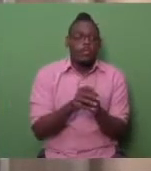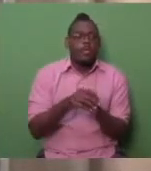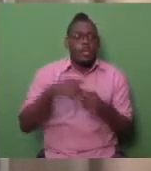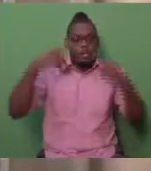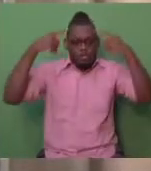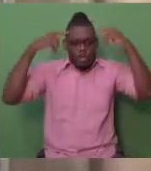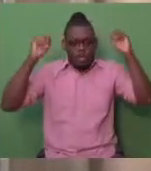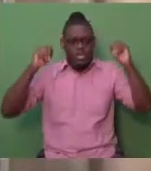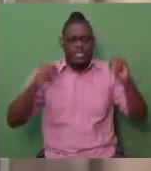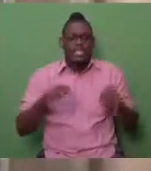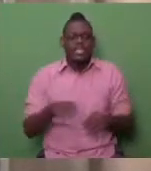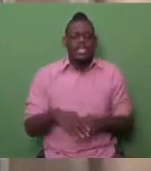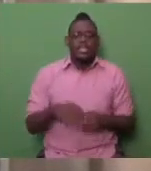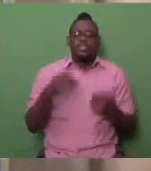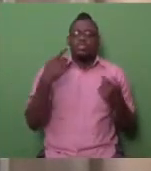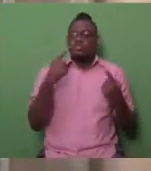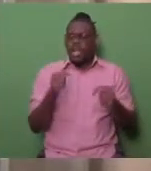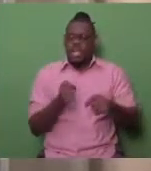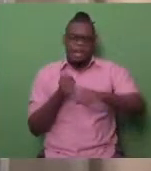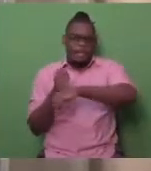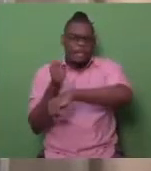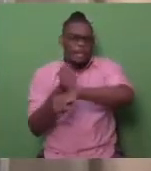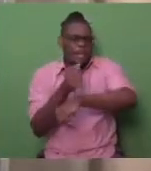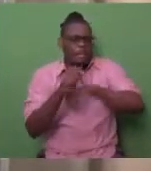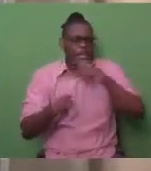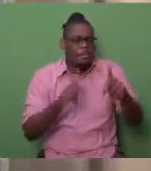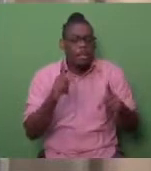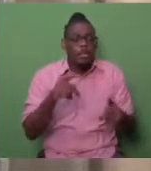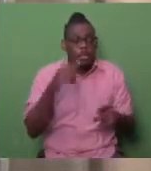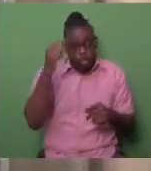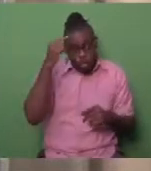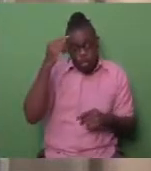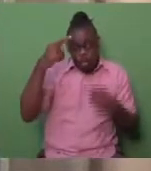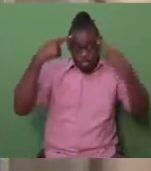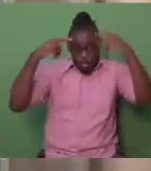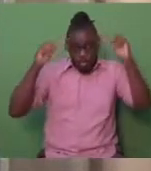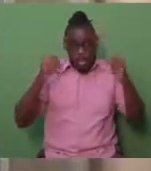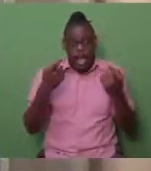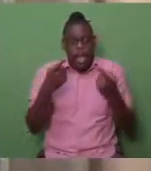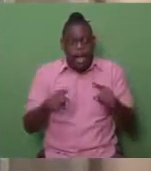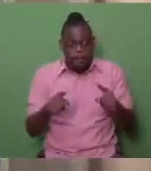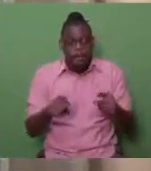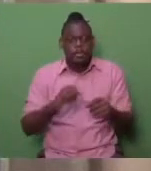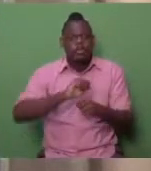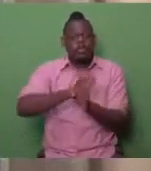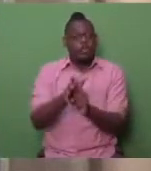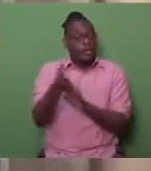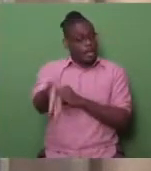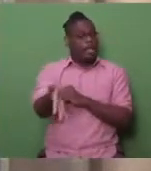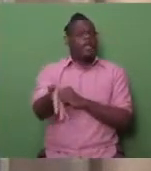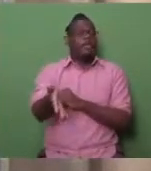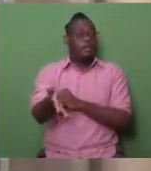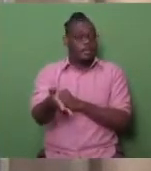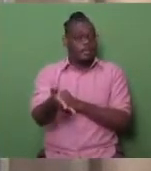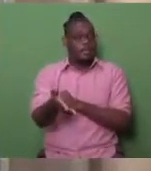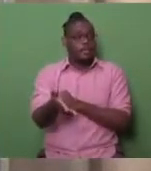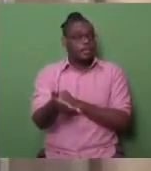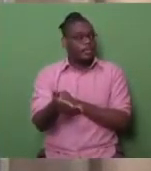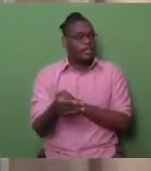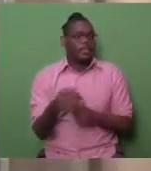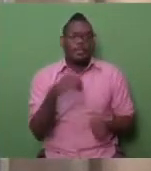SOE. Because of government's incompetence, our vaccine program was a mess. There was no slowdown in the number of